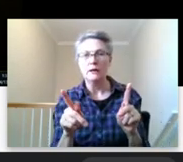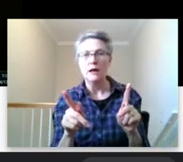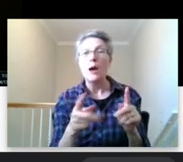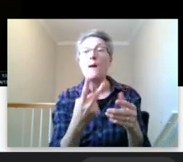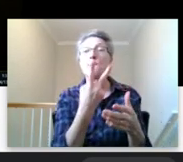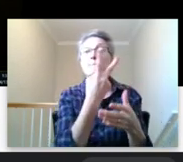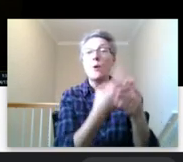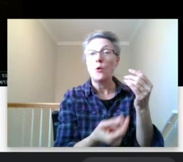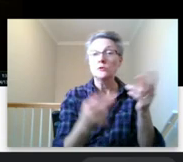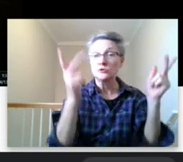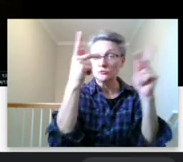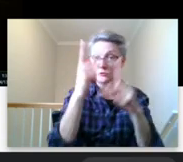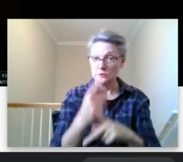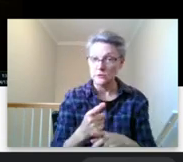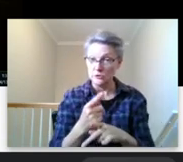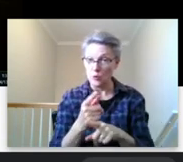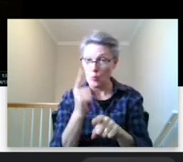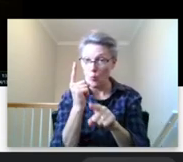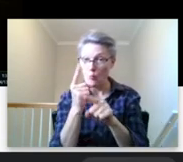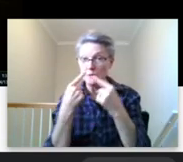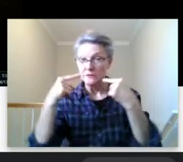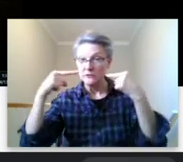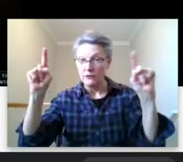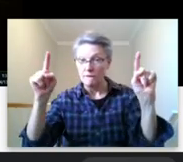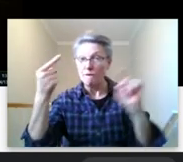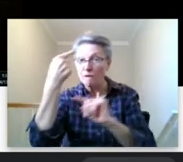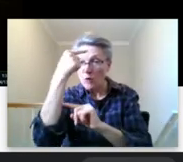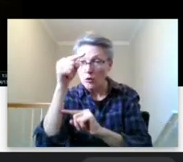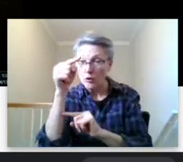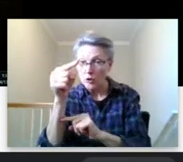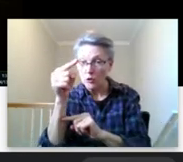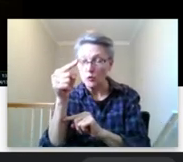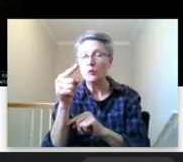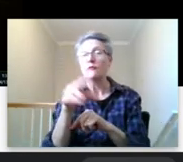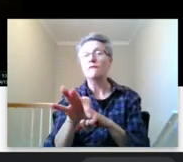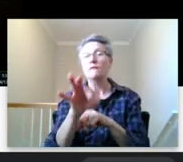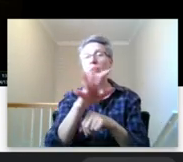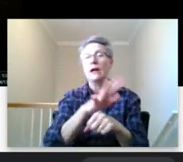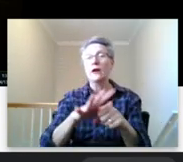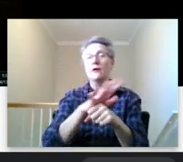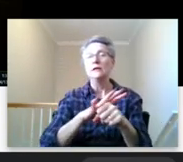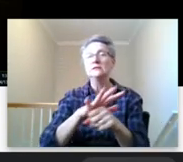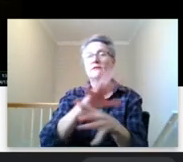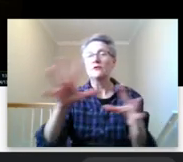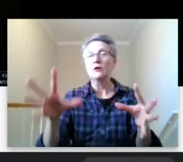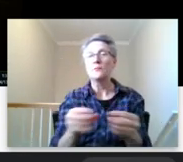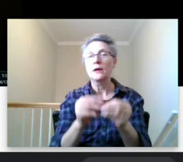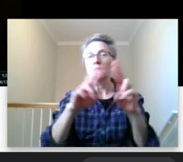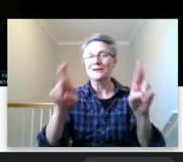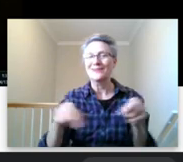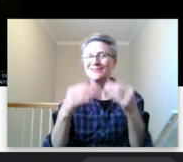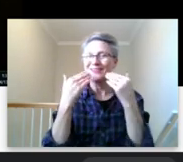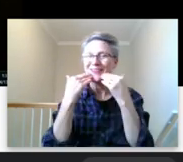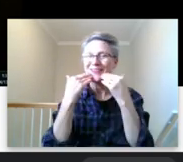these are strategies that can work for you as you're finding areas of combined rectangles. Thanks, guys.